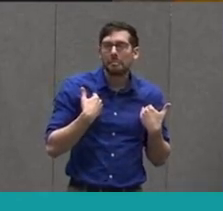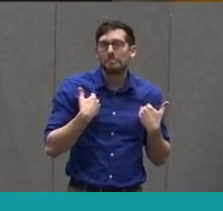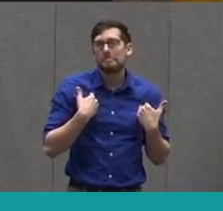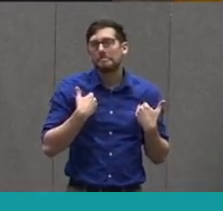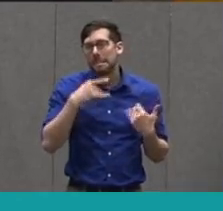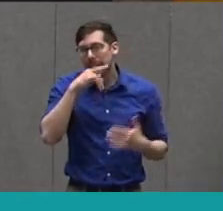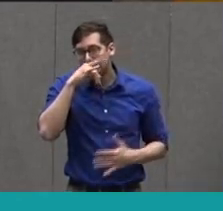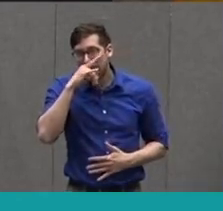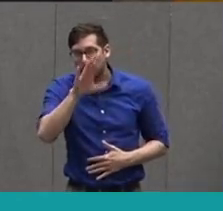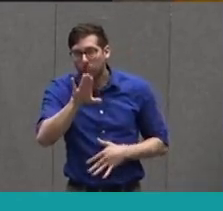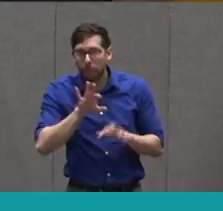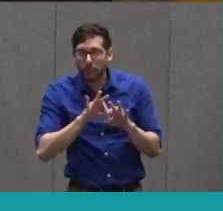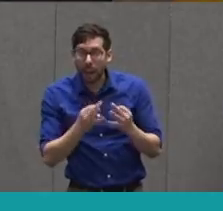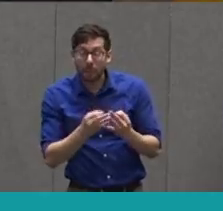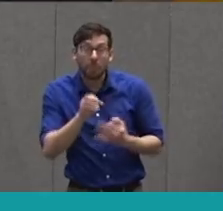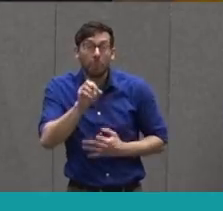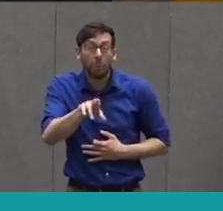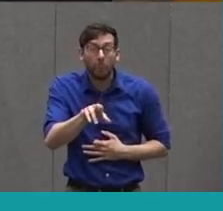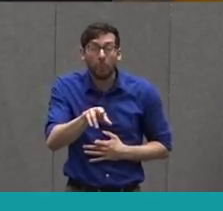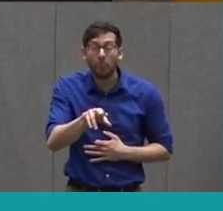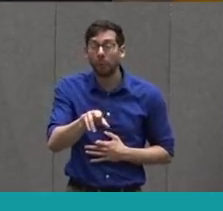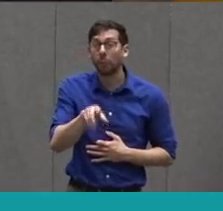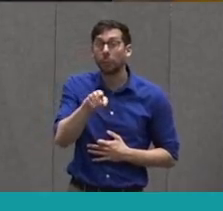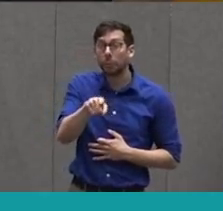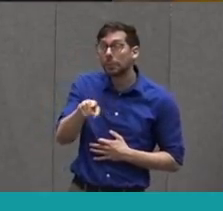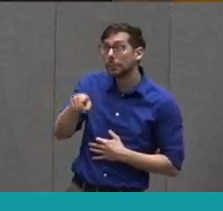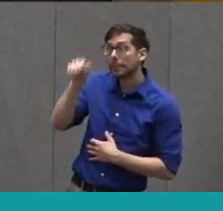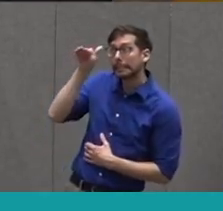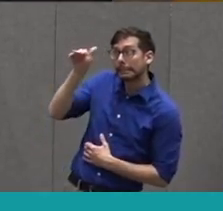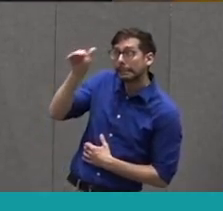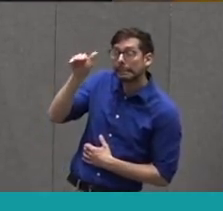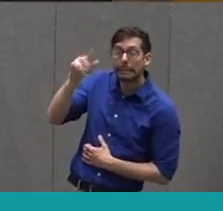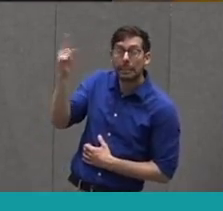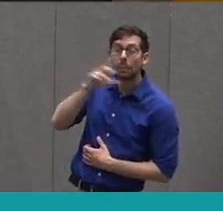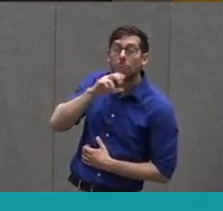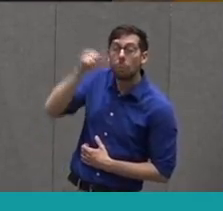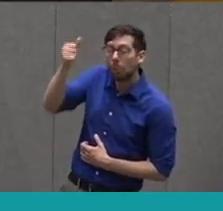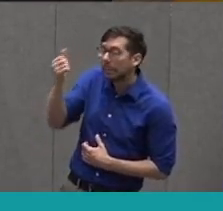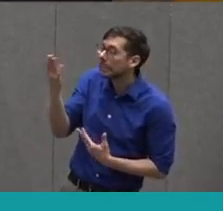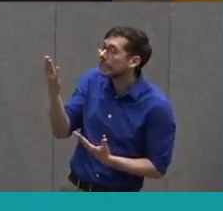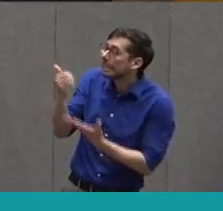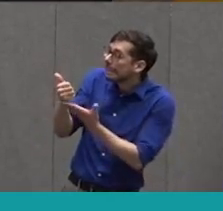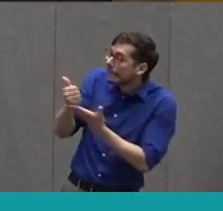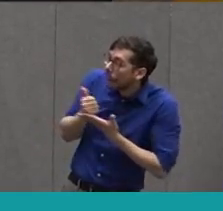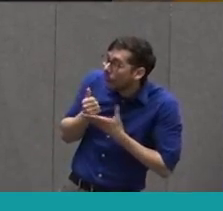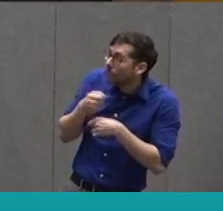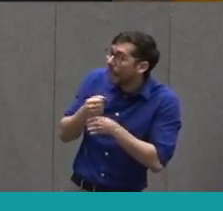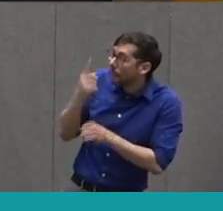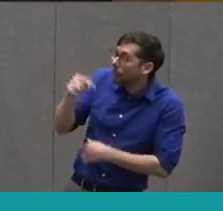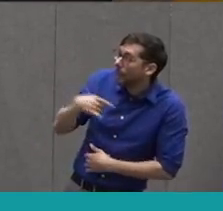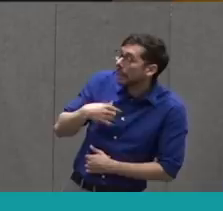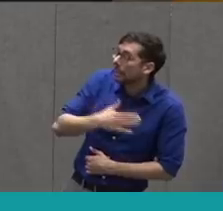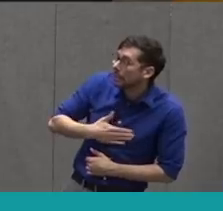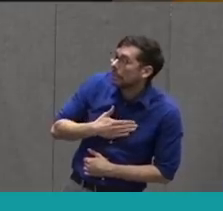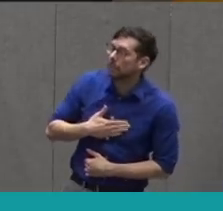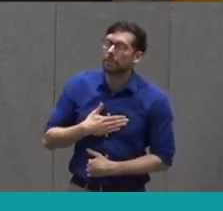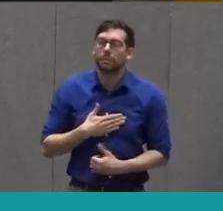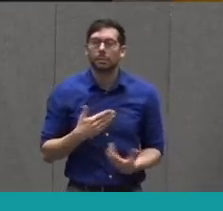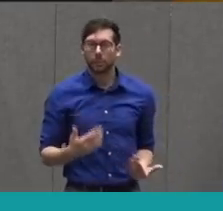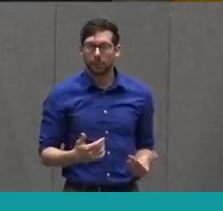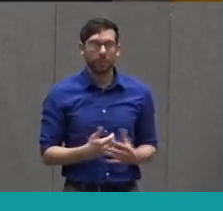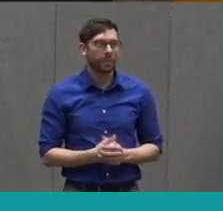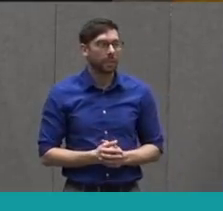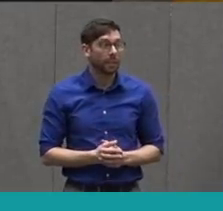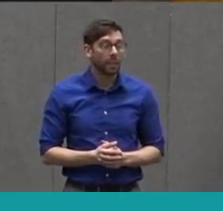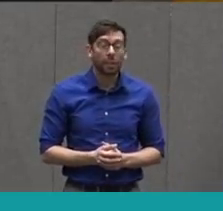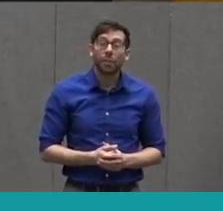to do it for you, is that you put for each day that you're going to write in your squiggle storybook or your squiggle